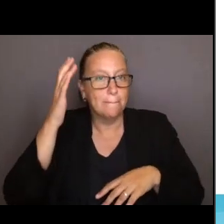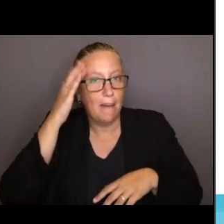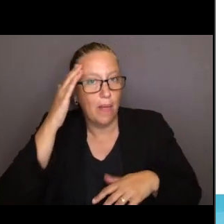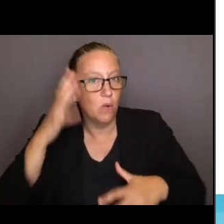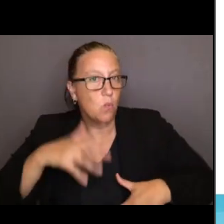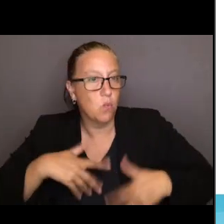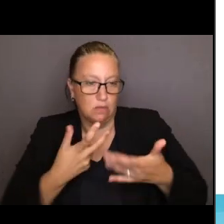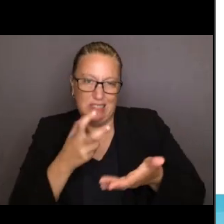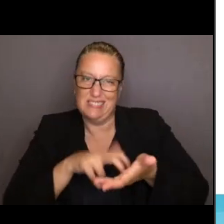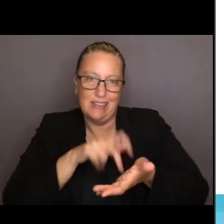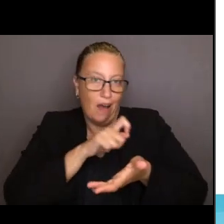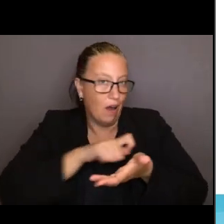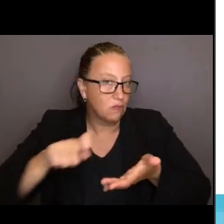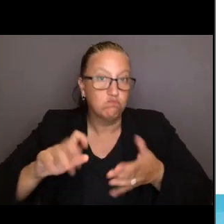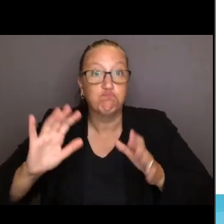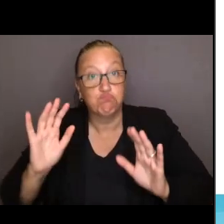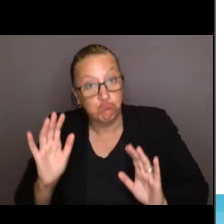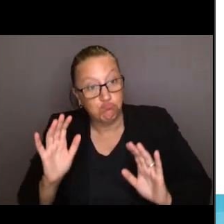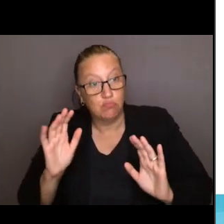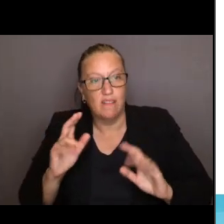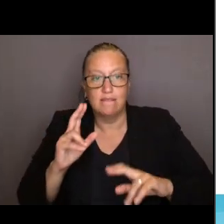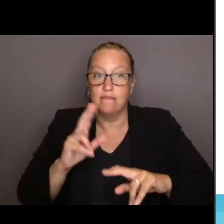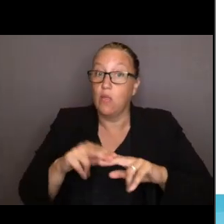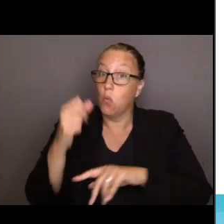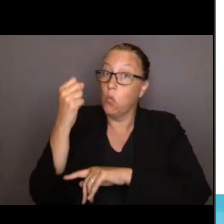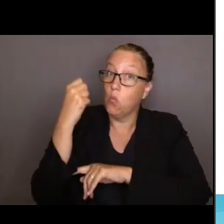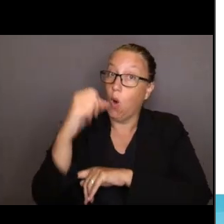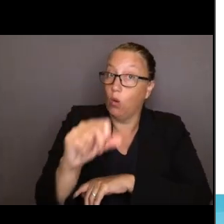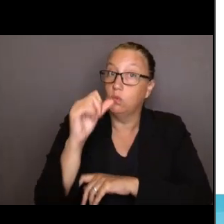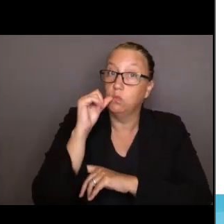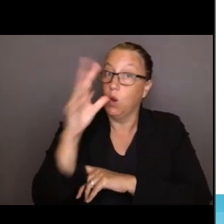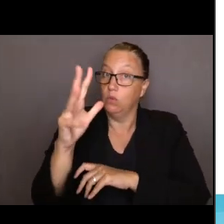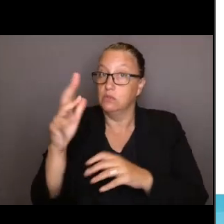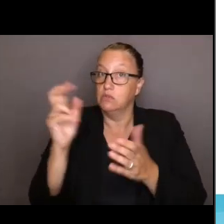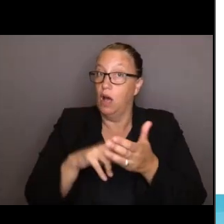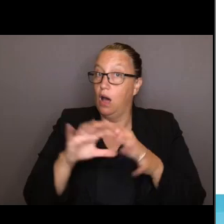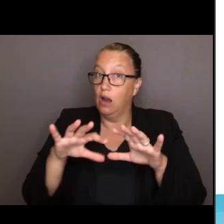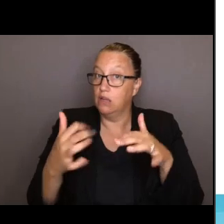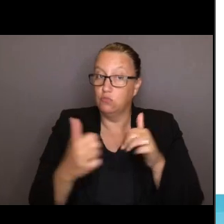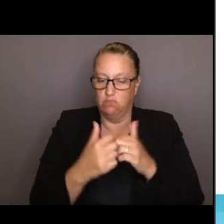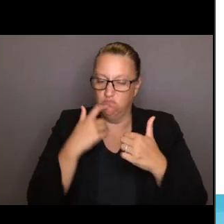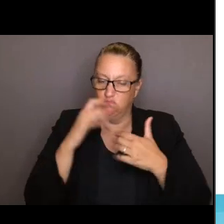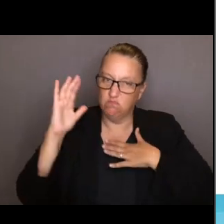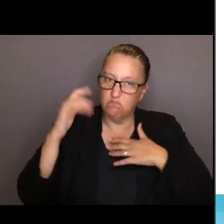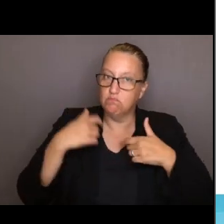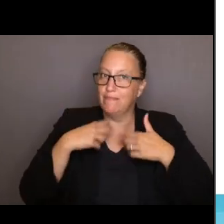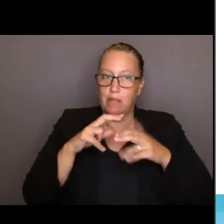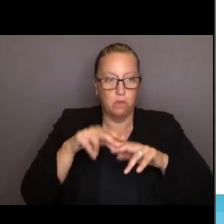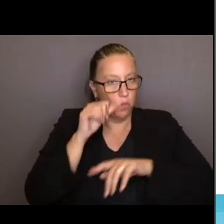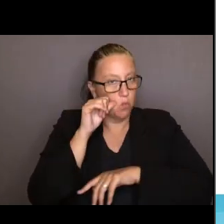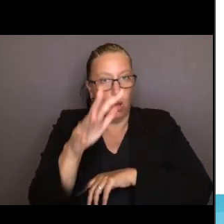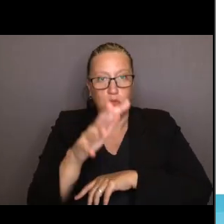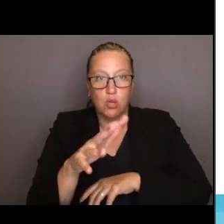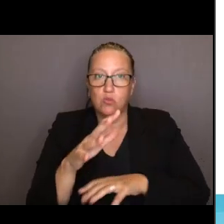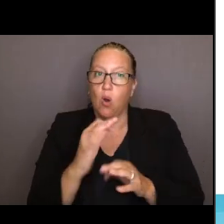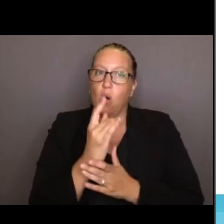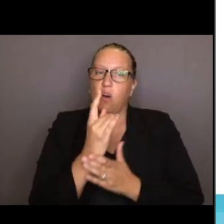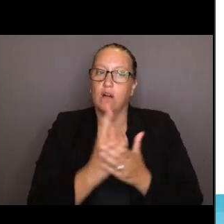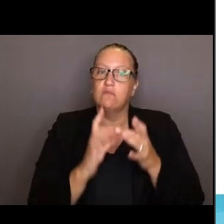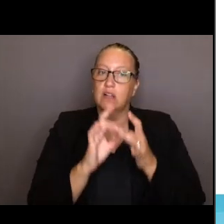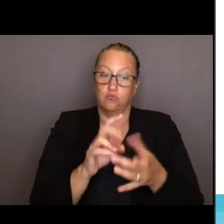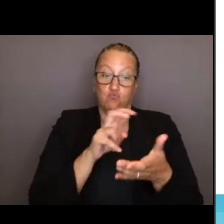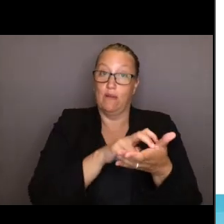birth certificate. The father refuses to sign any documents acknowledging he is the father. So that's not only in relation to the registration of the